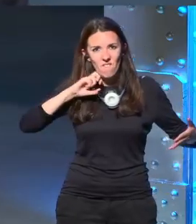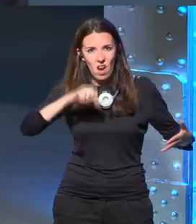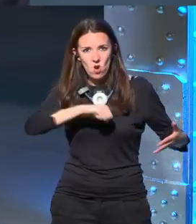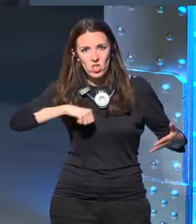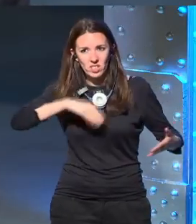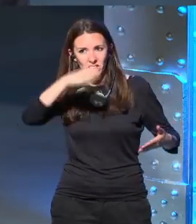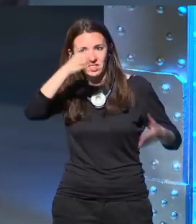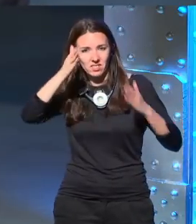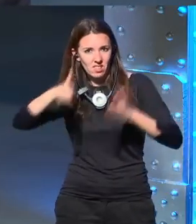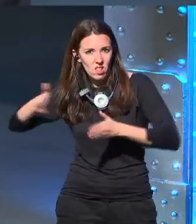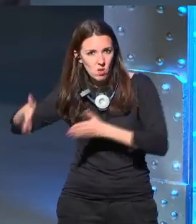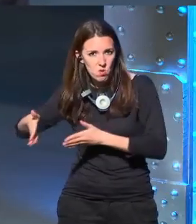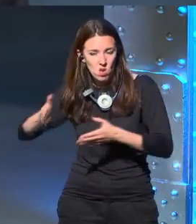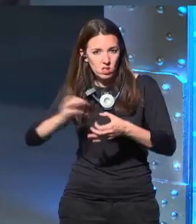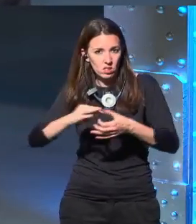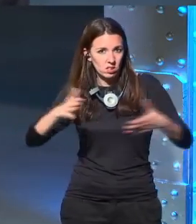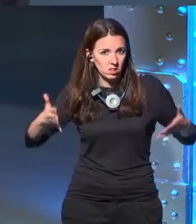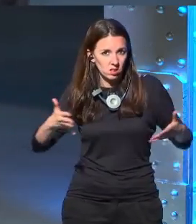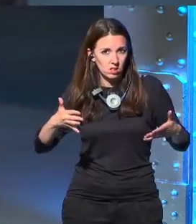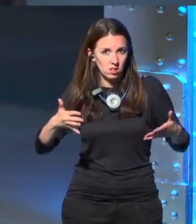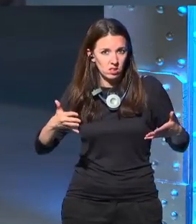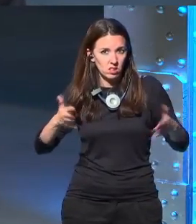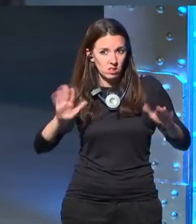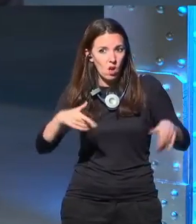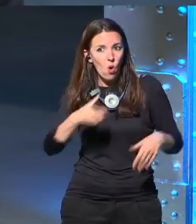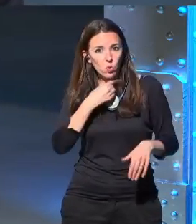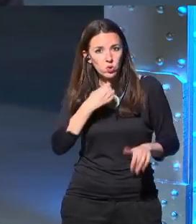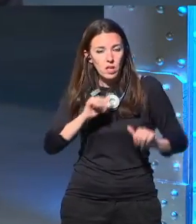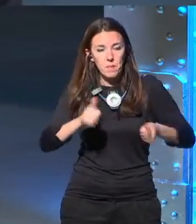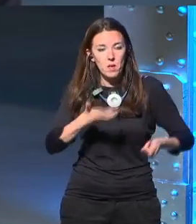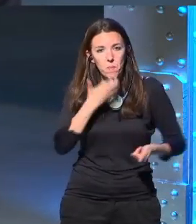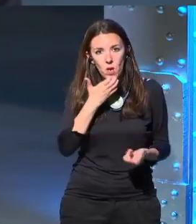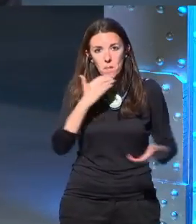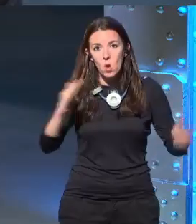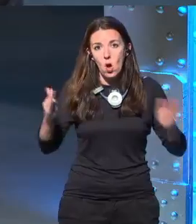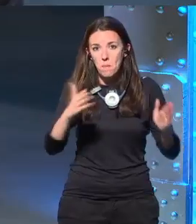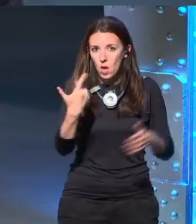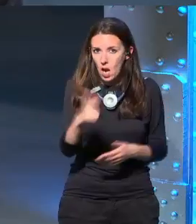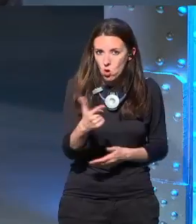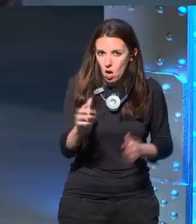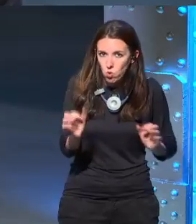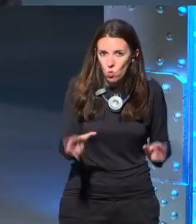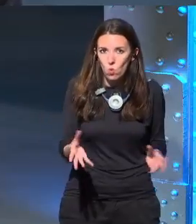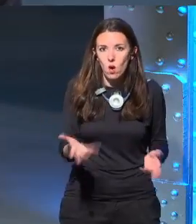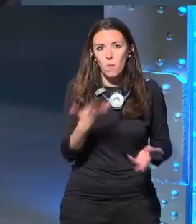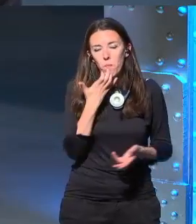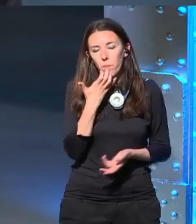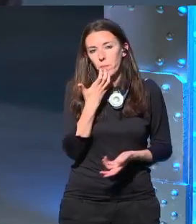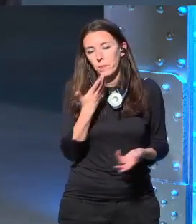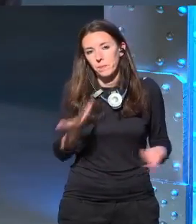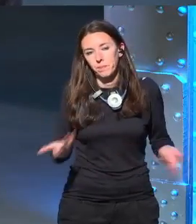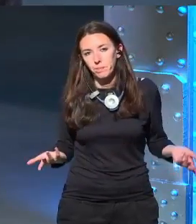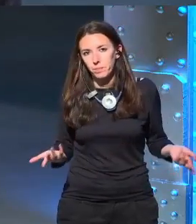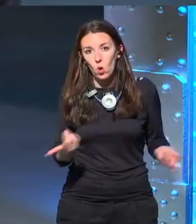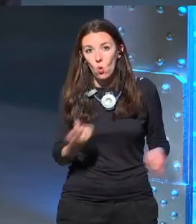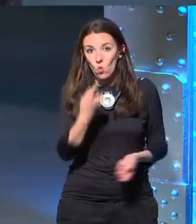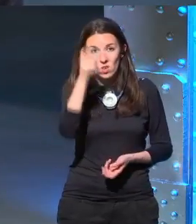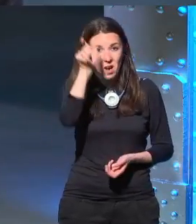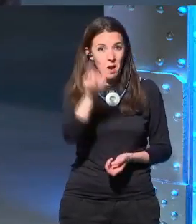to hold dear, starting with the age of Leonardo, which is the individual as a repository of